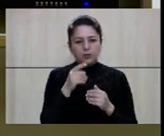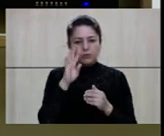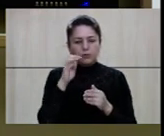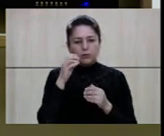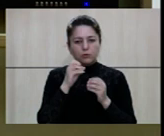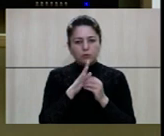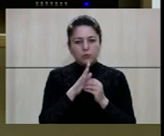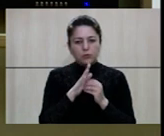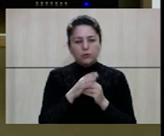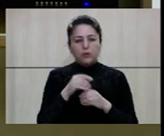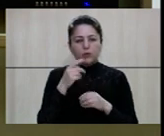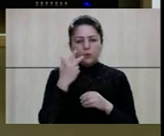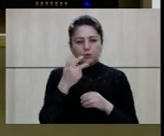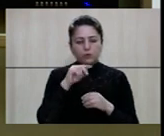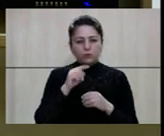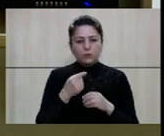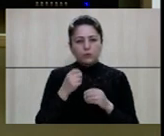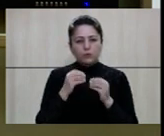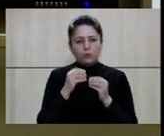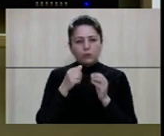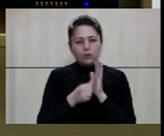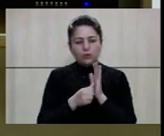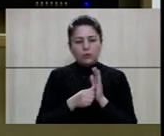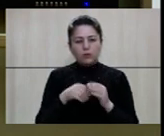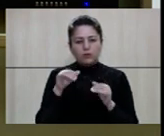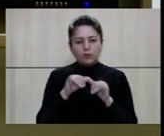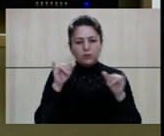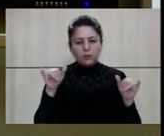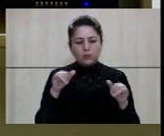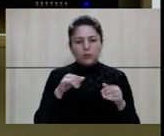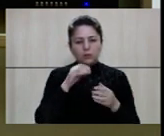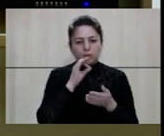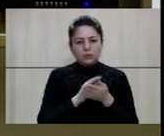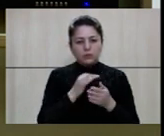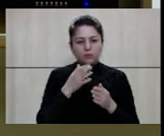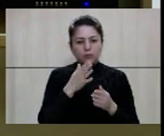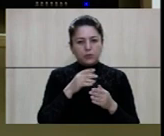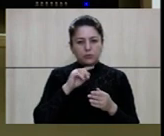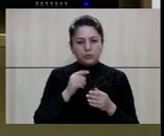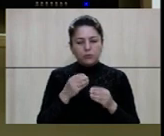1.1415 ni 3.6 ga ko'paytirsak natija